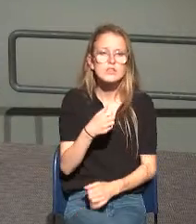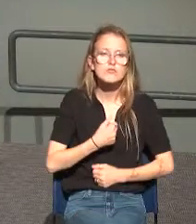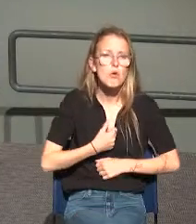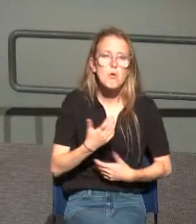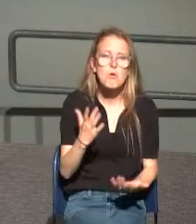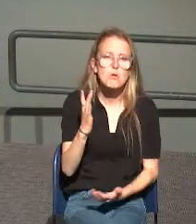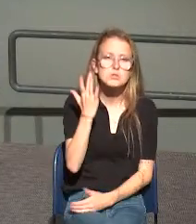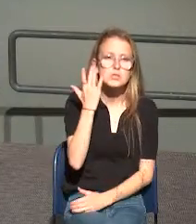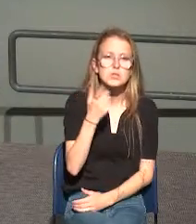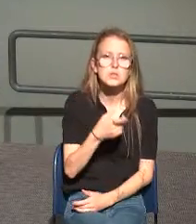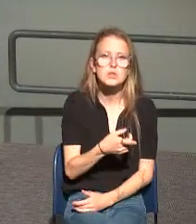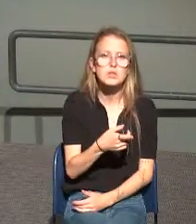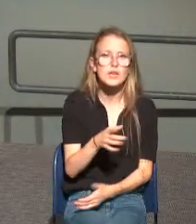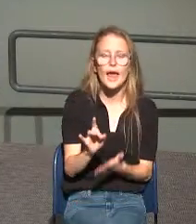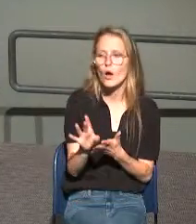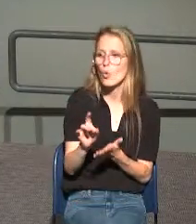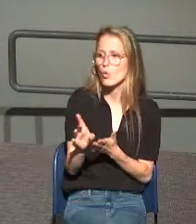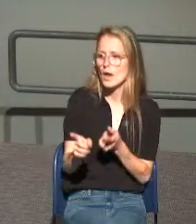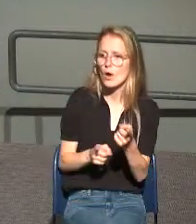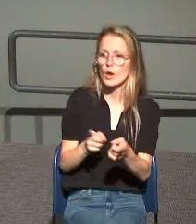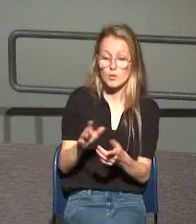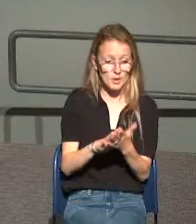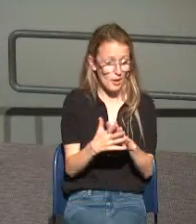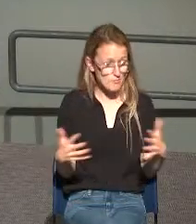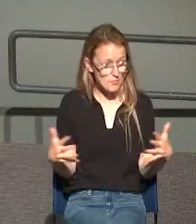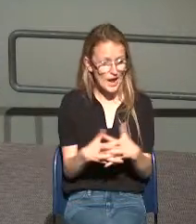where they were getting kicked out when they were pregnant.